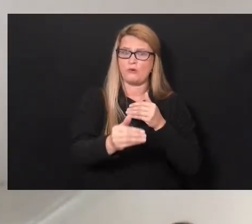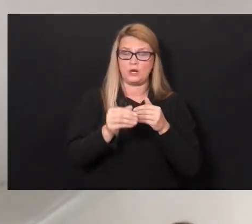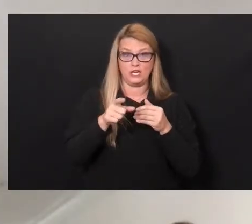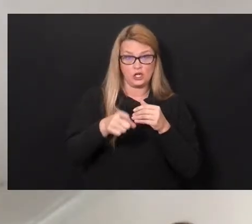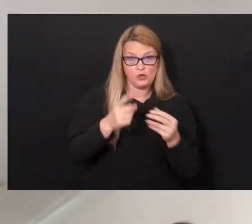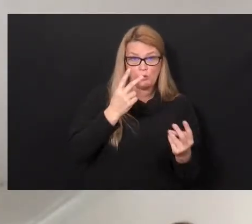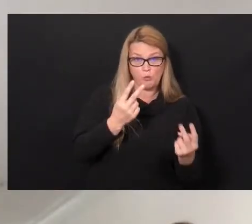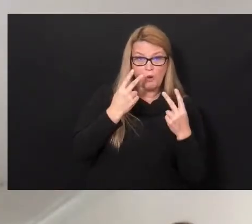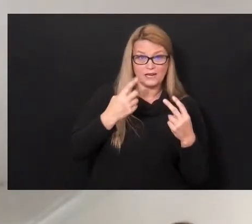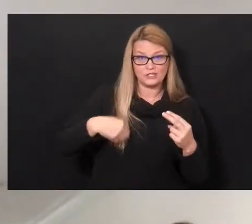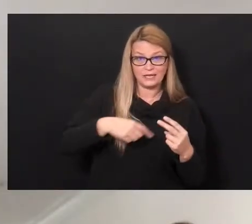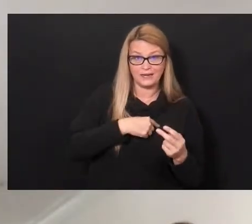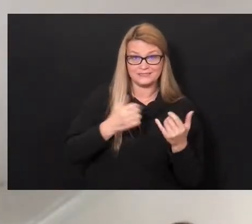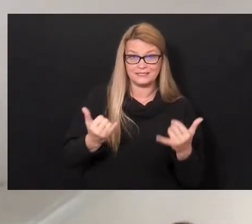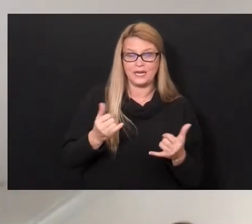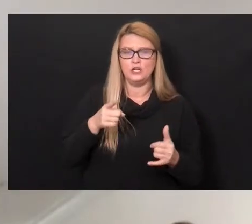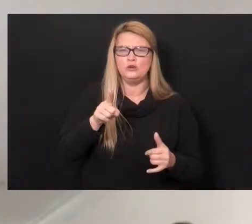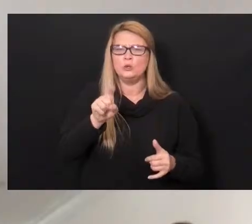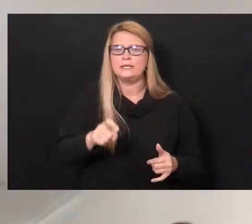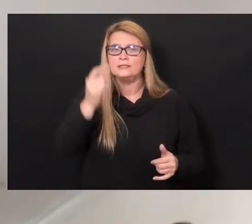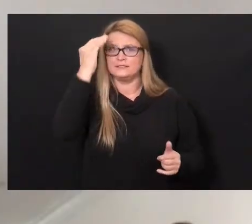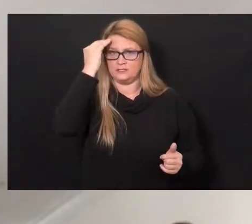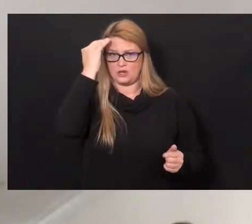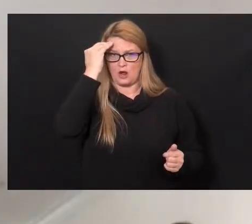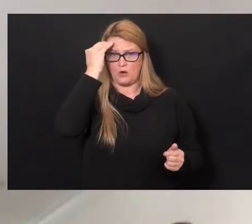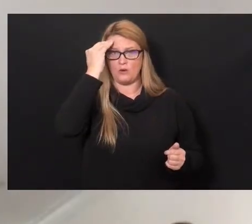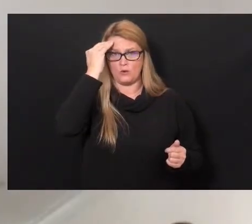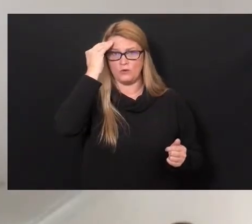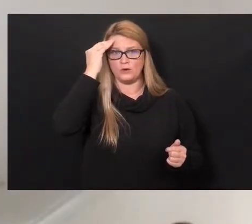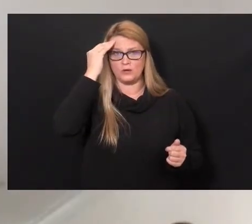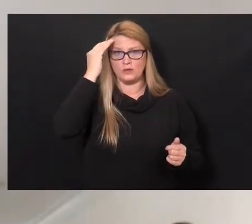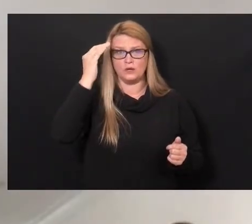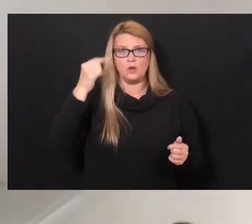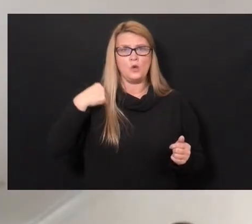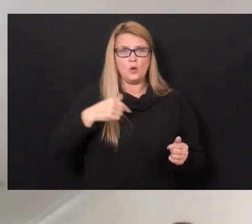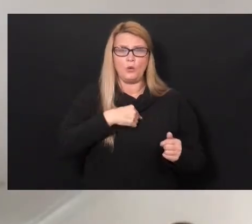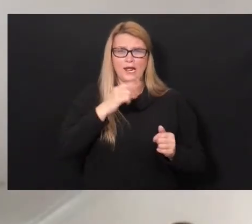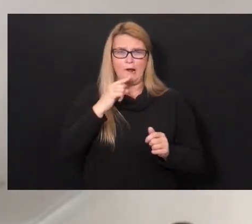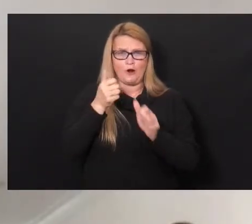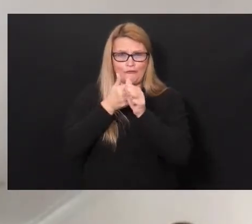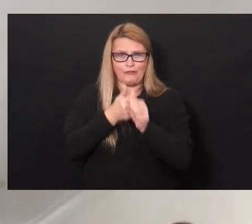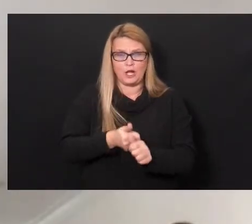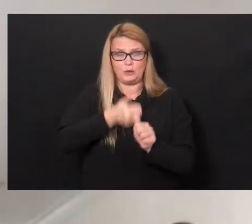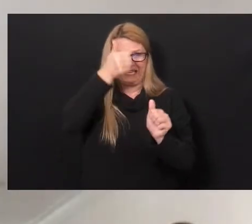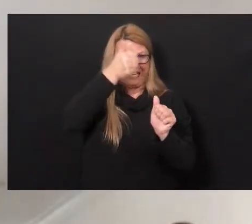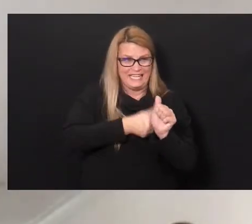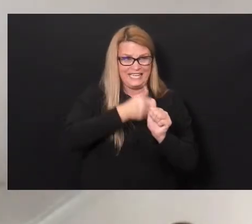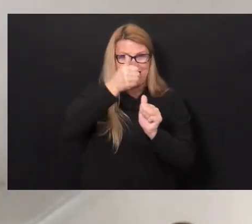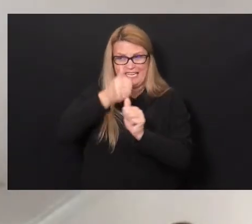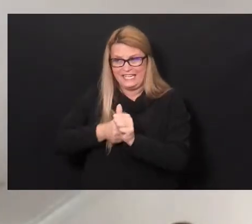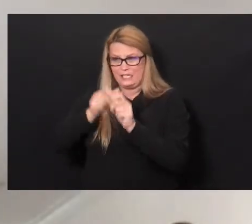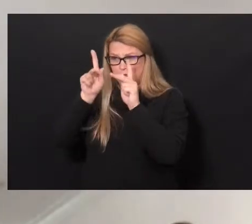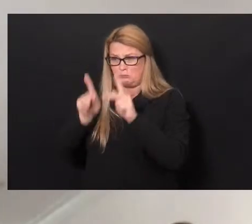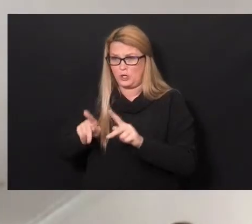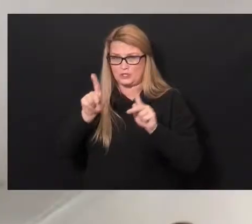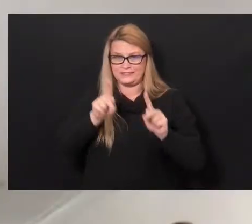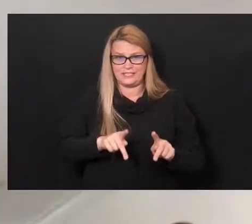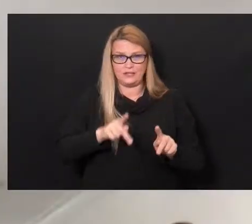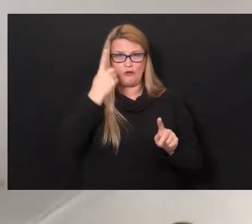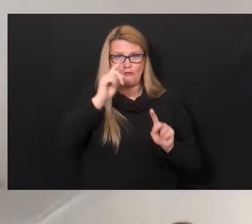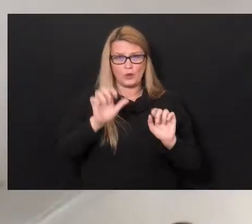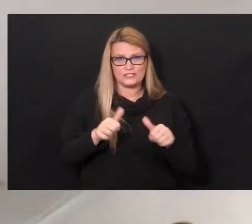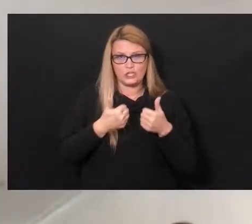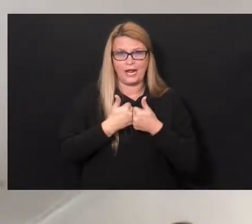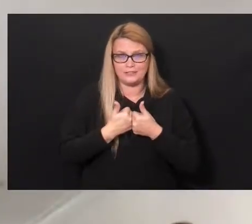this are very aware that we are watching every patient, every shot for any challenge. And we're going to continue